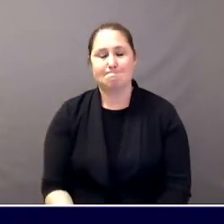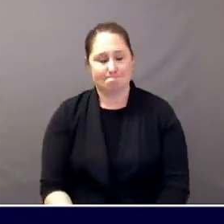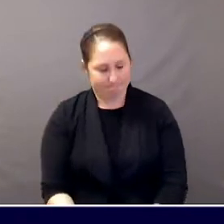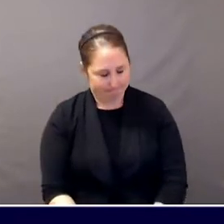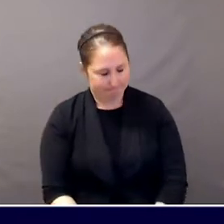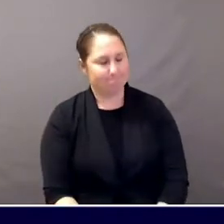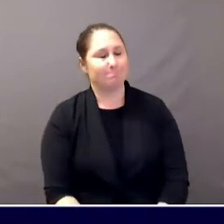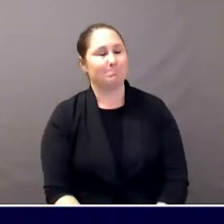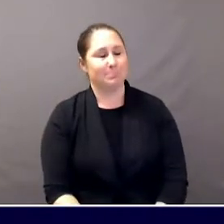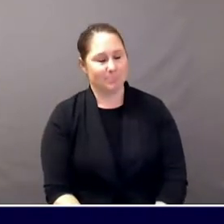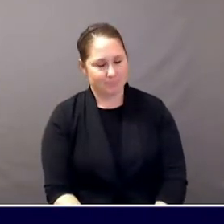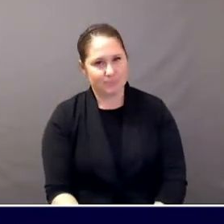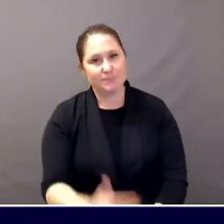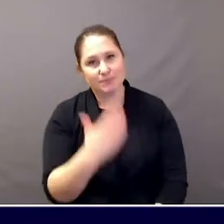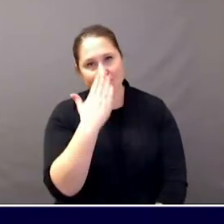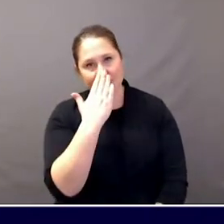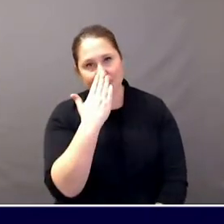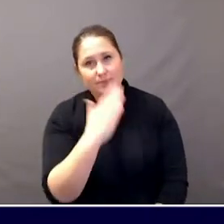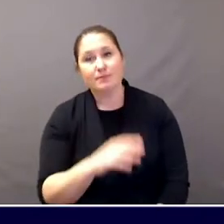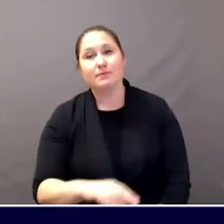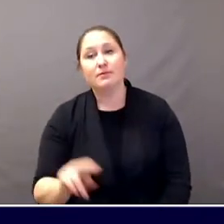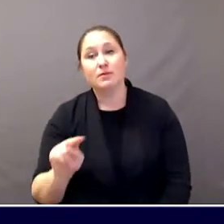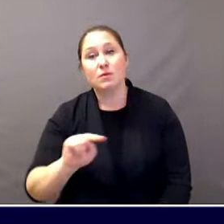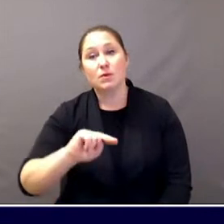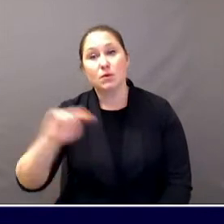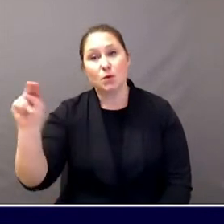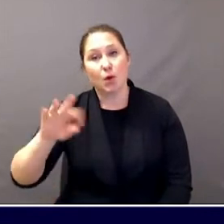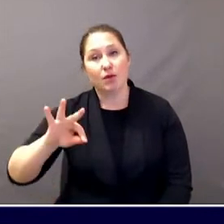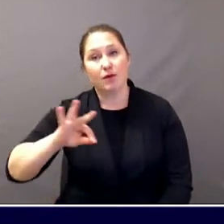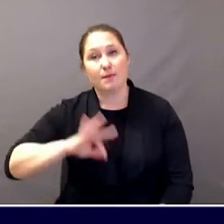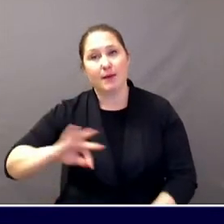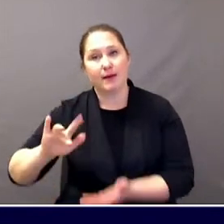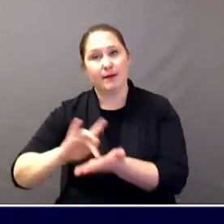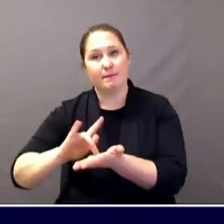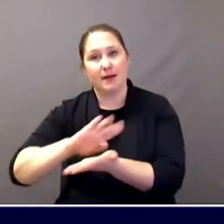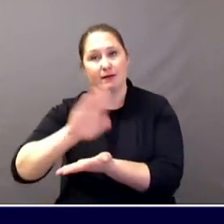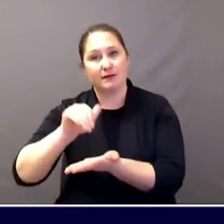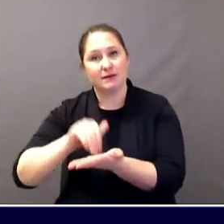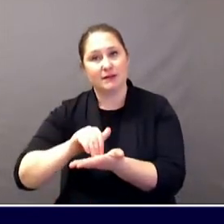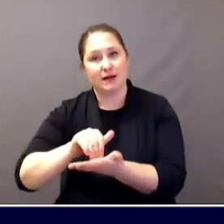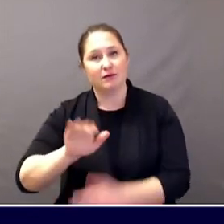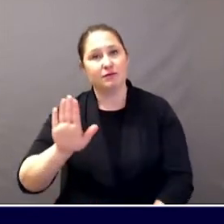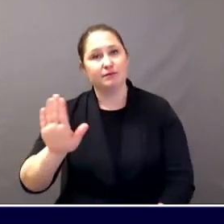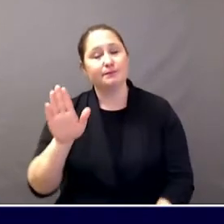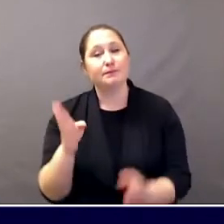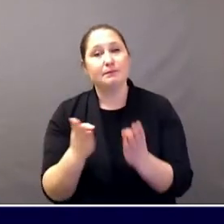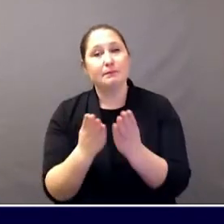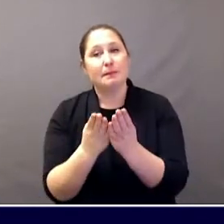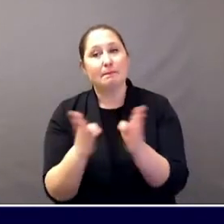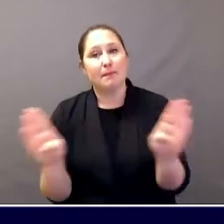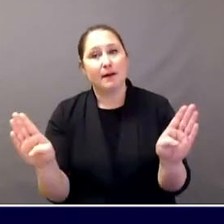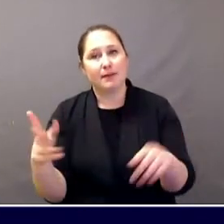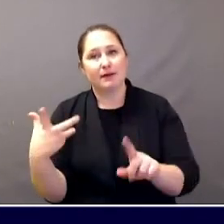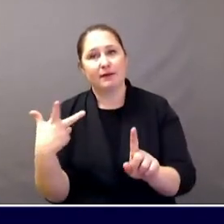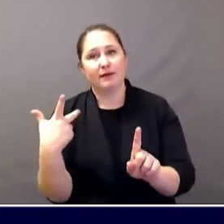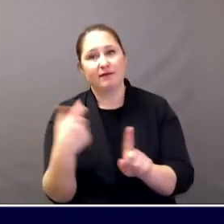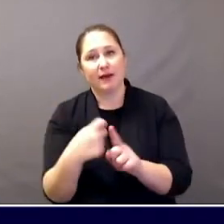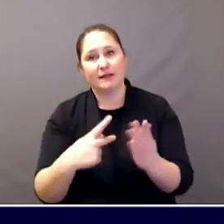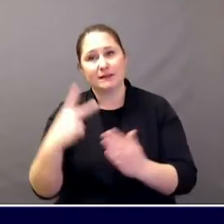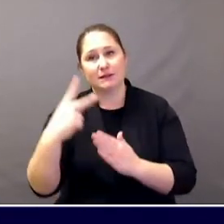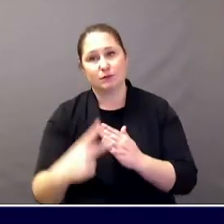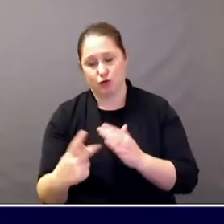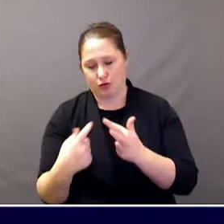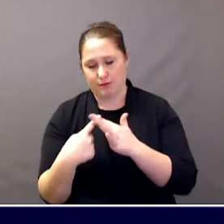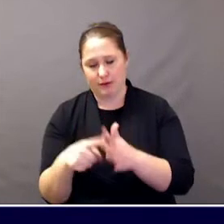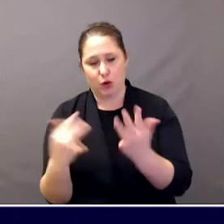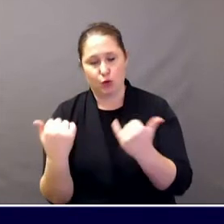Shah. Looking at something that Northern Maine Medical Center put out about their public vaccination program, which essentially says went into effect today. It